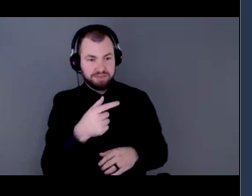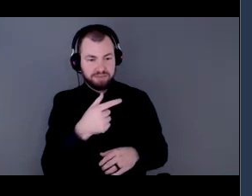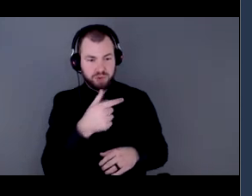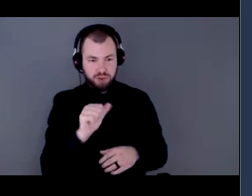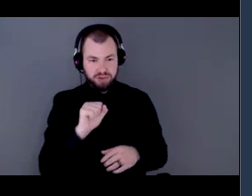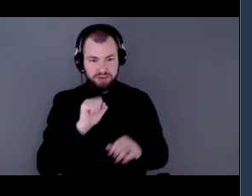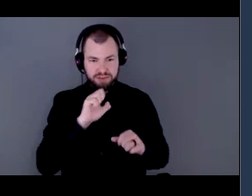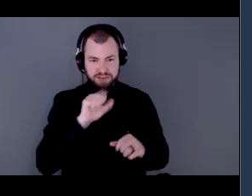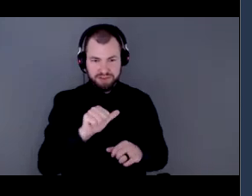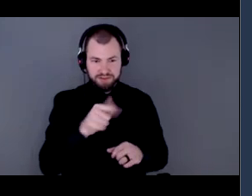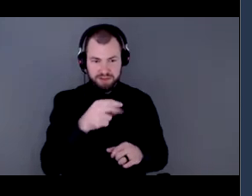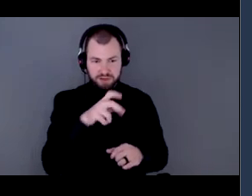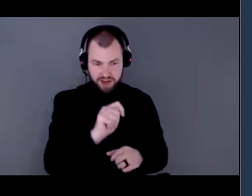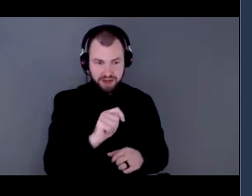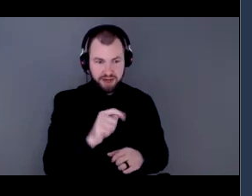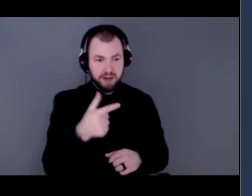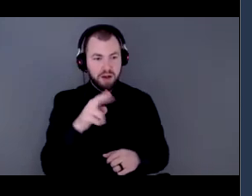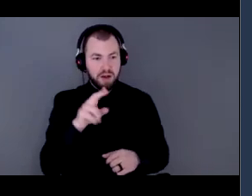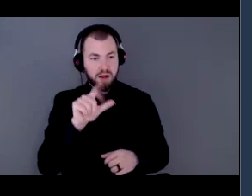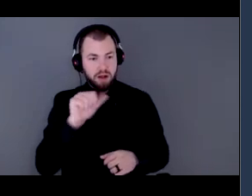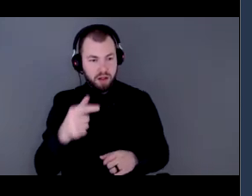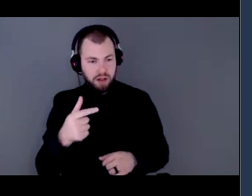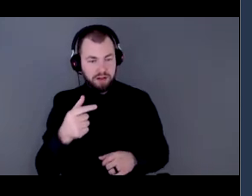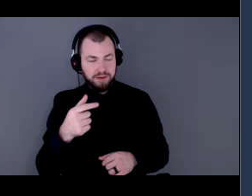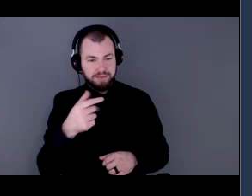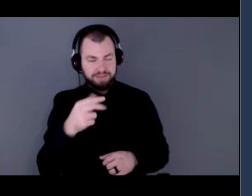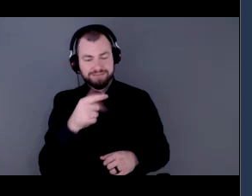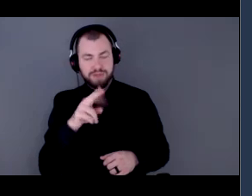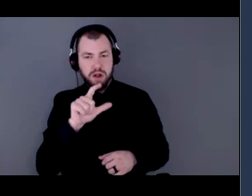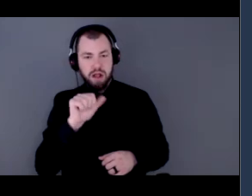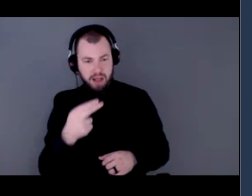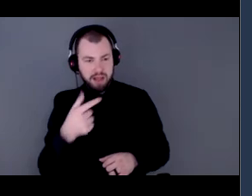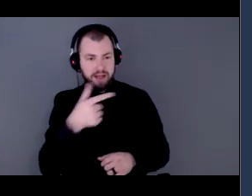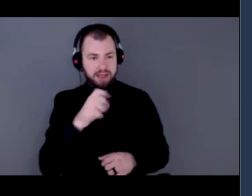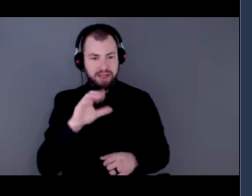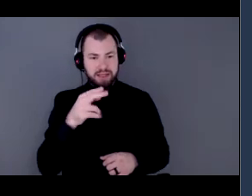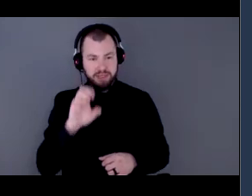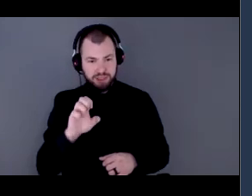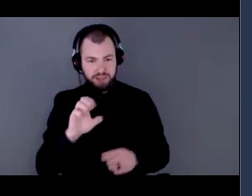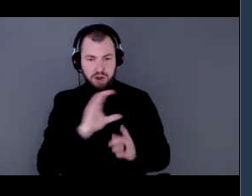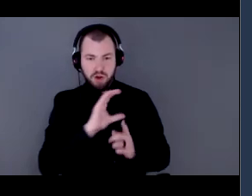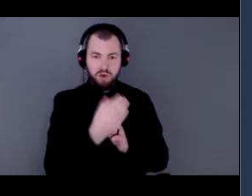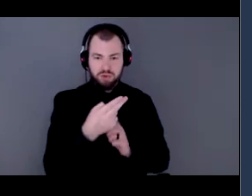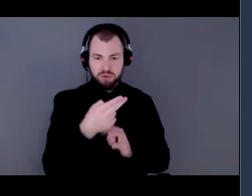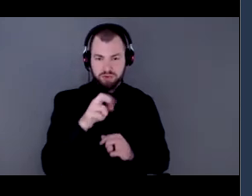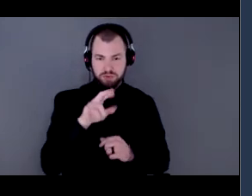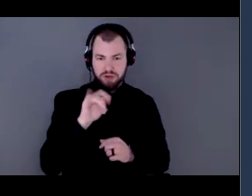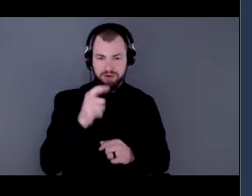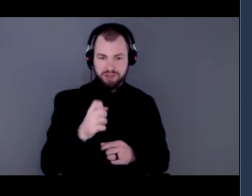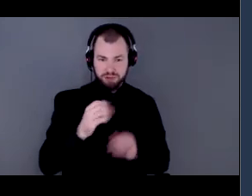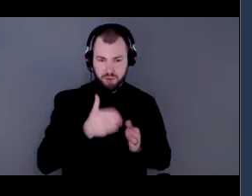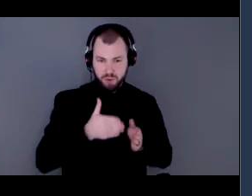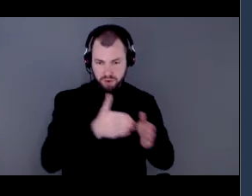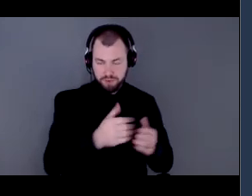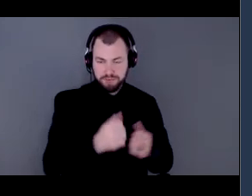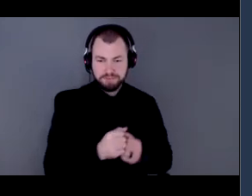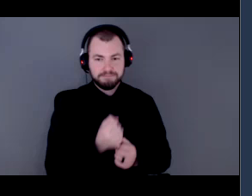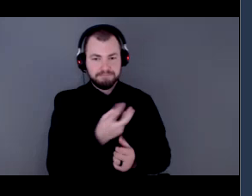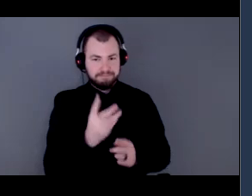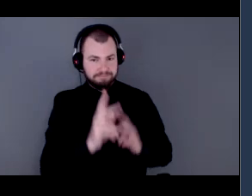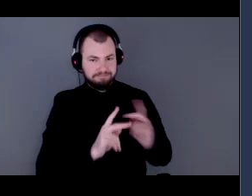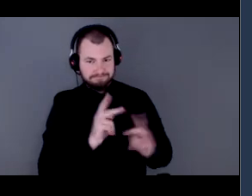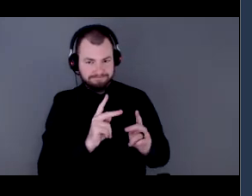and ourselves, South Carolina Sea Grant Consortium. There are multiple members of each of these organizations working on this project collectively. So the